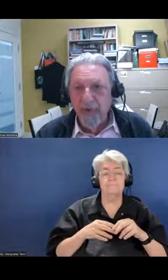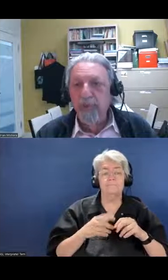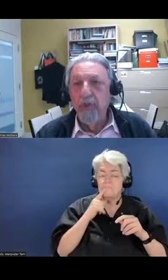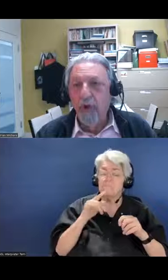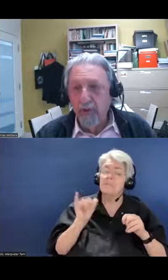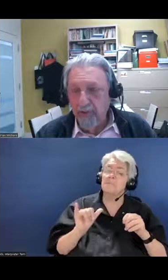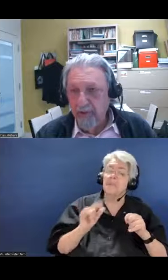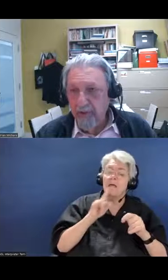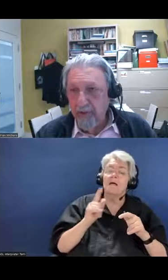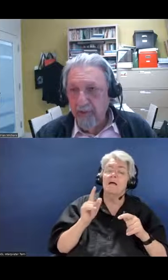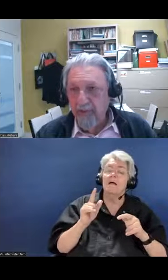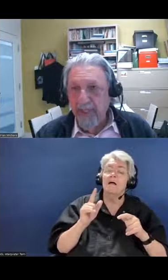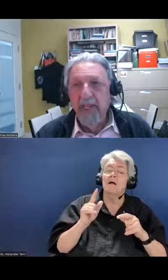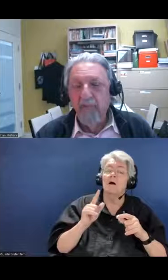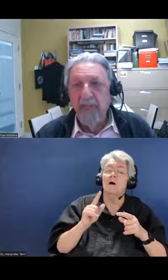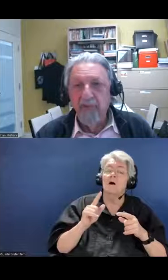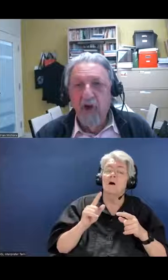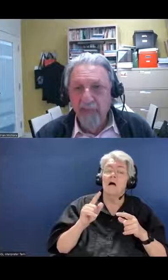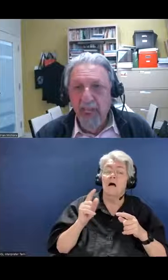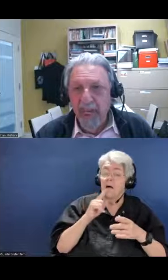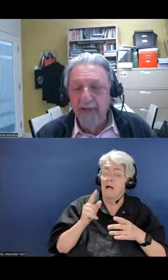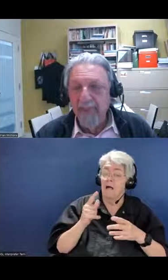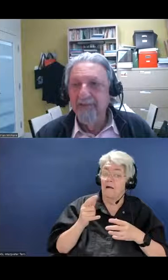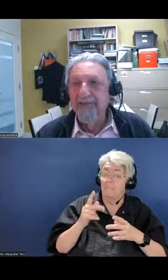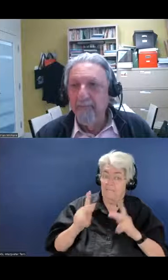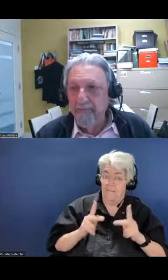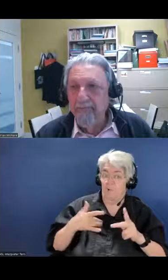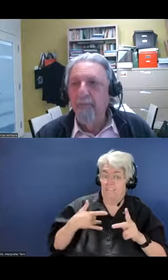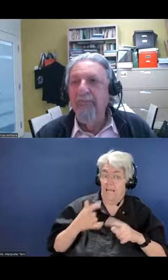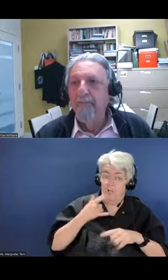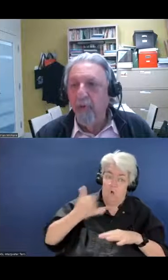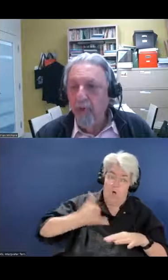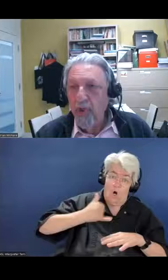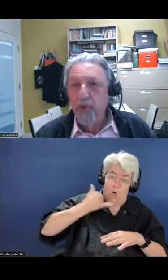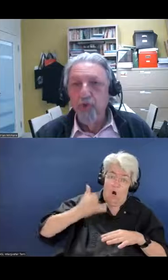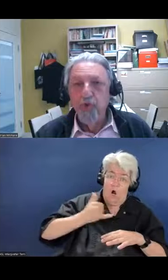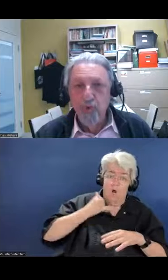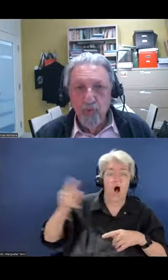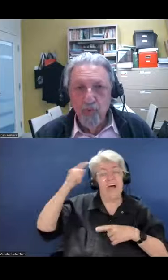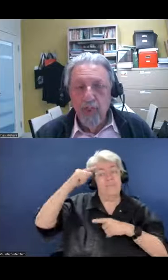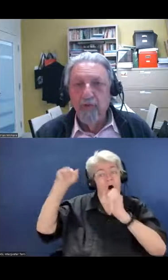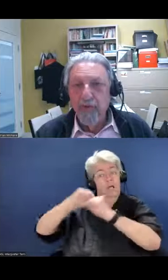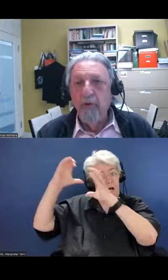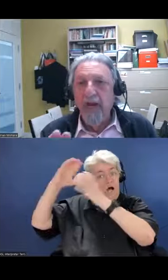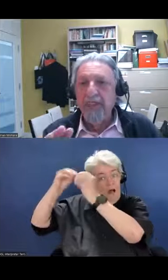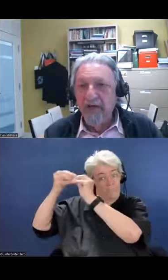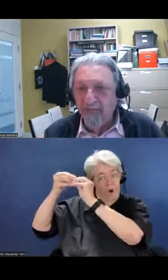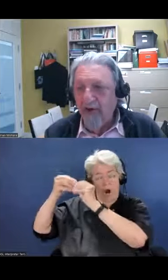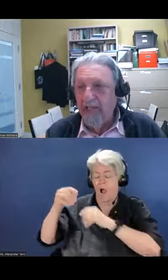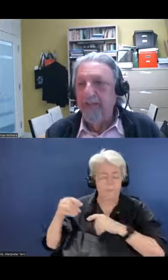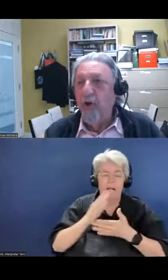fewer frequent callers than the helpline thought they had, because some people they